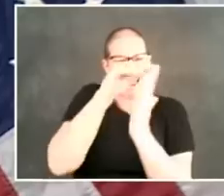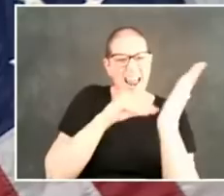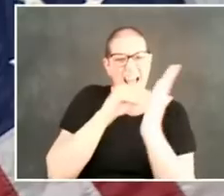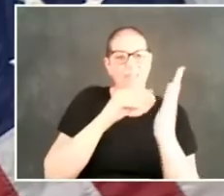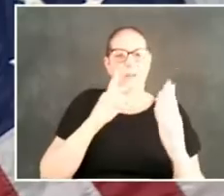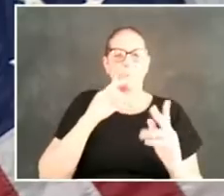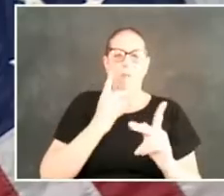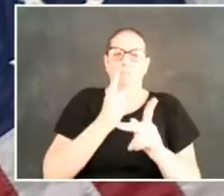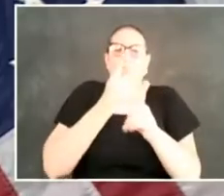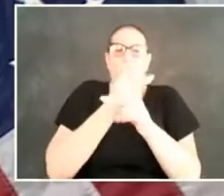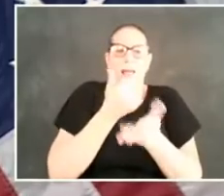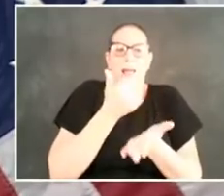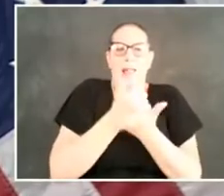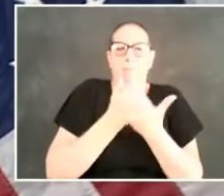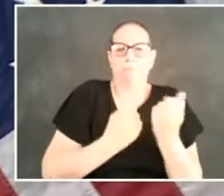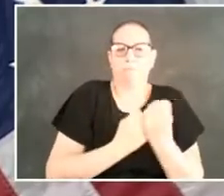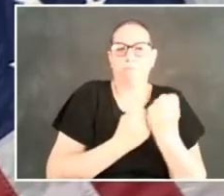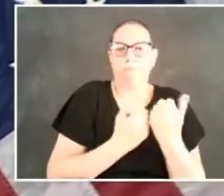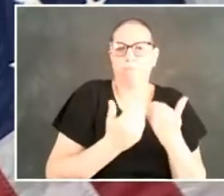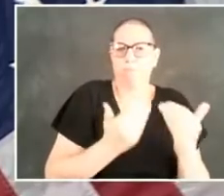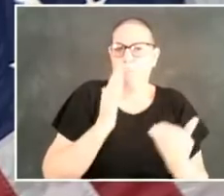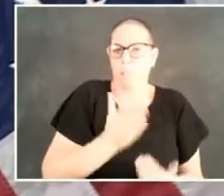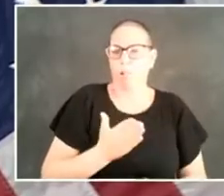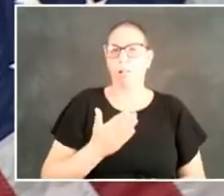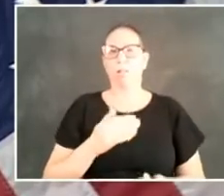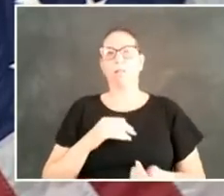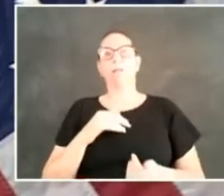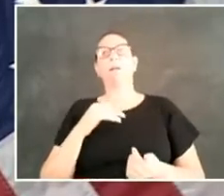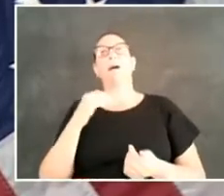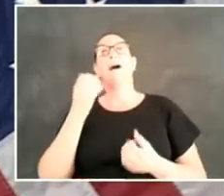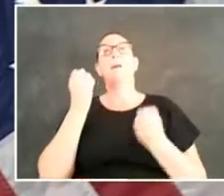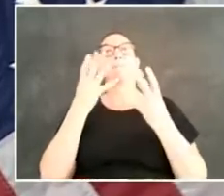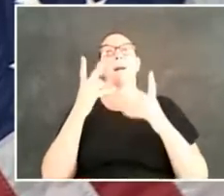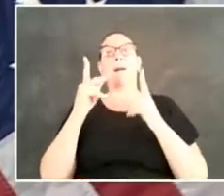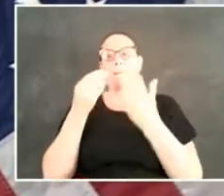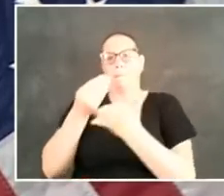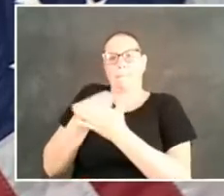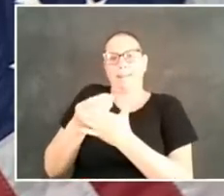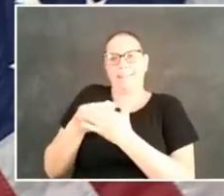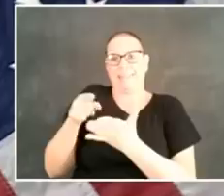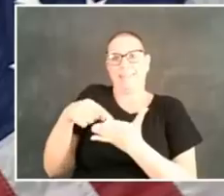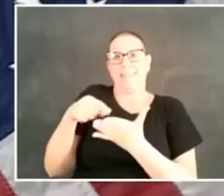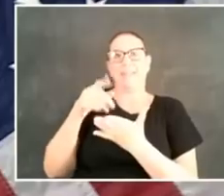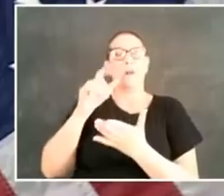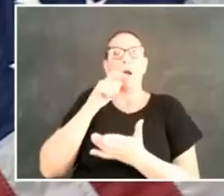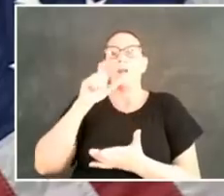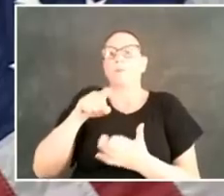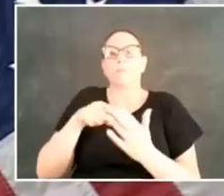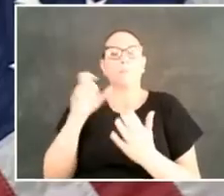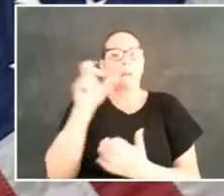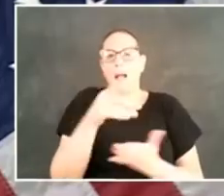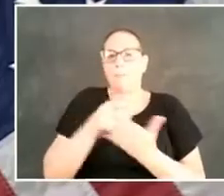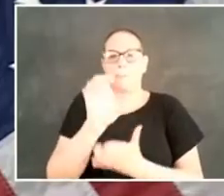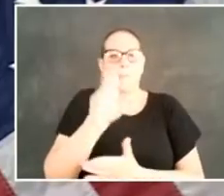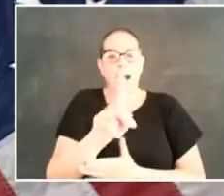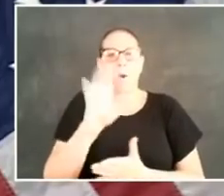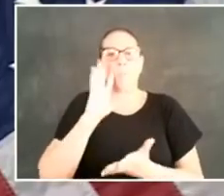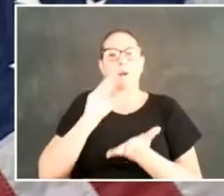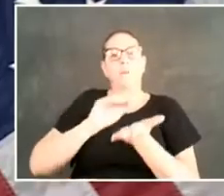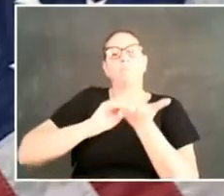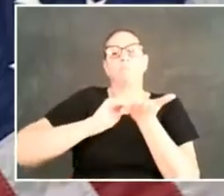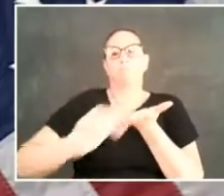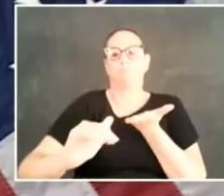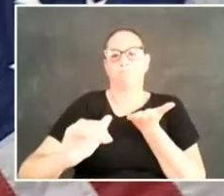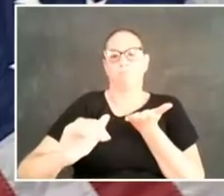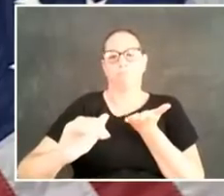into grants. Please, if you need help, a small business needs help with that application process, call 311. That's a whole lot of